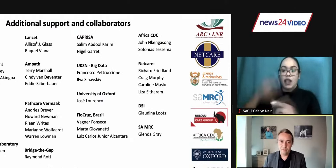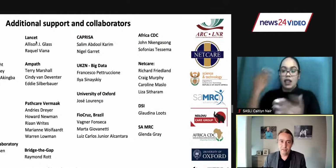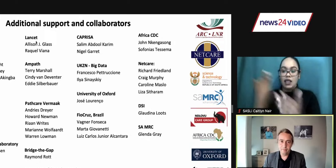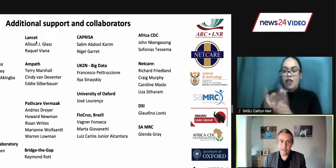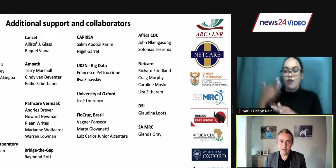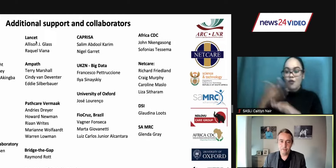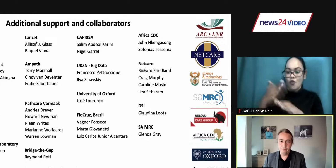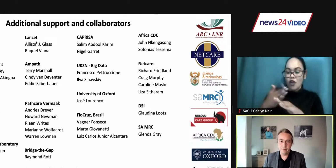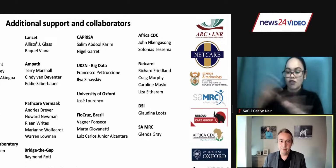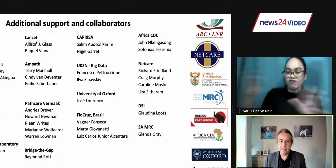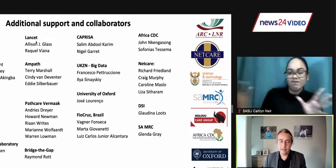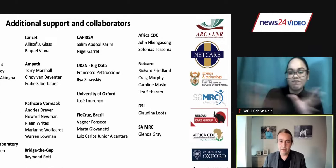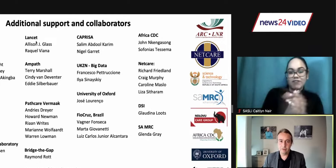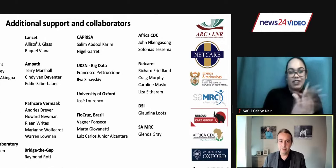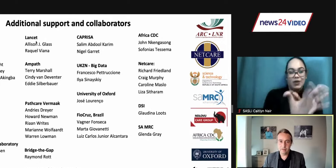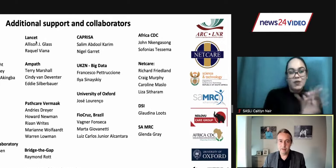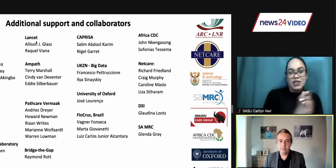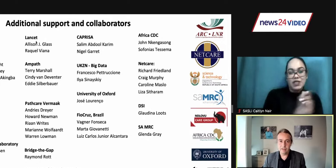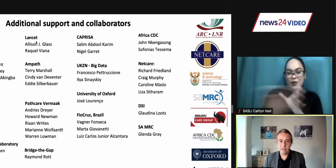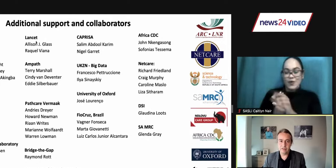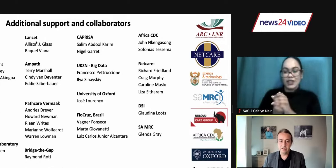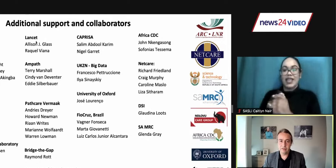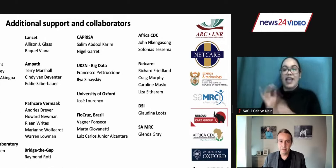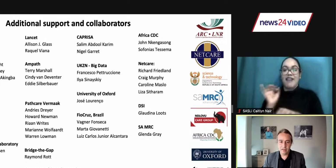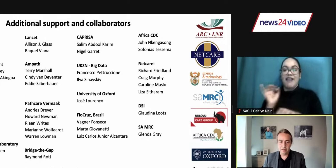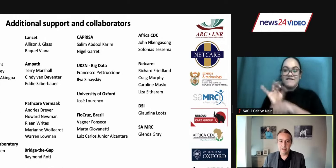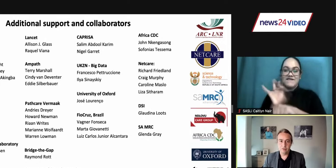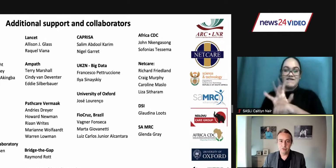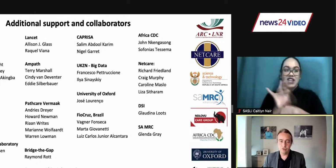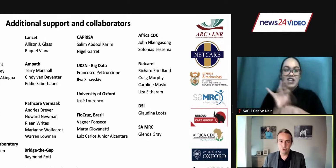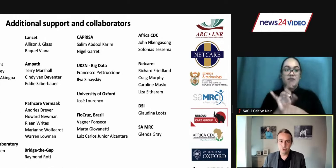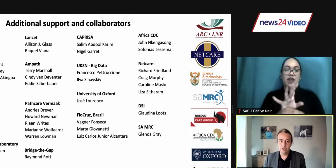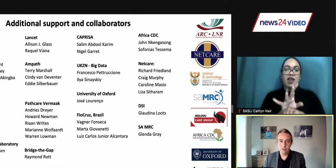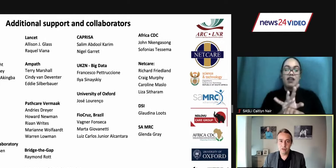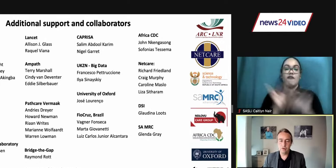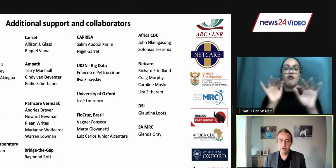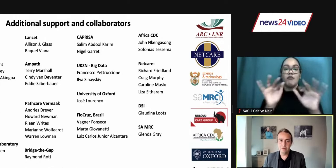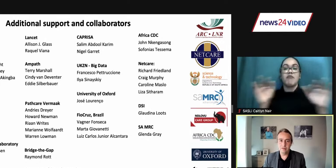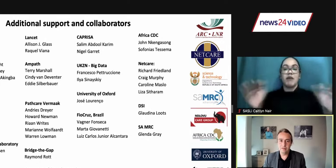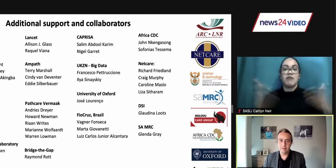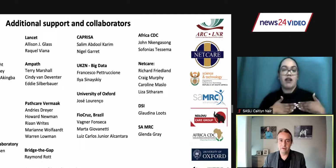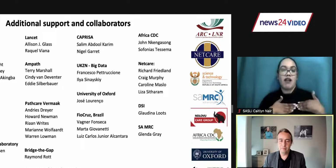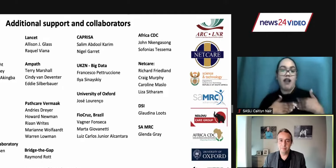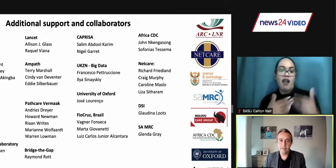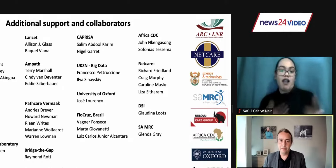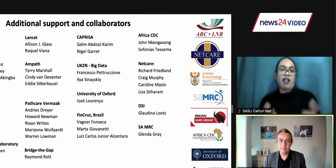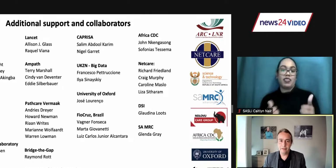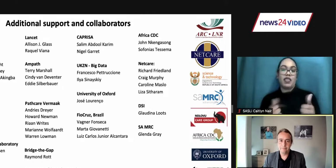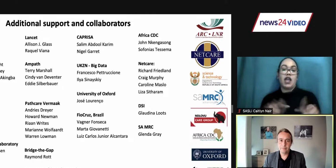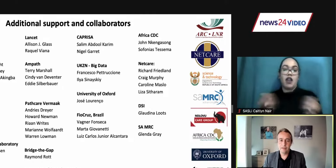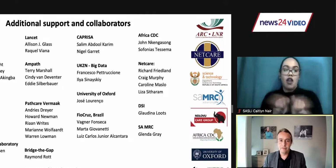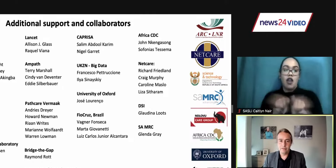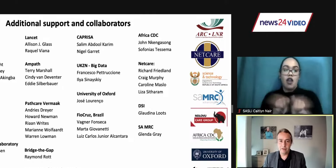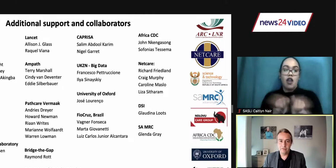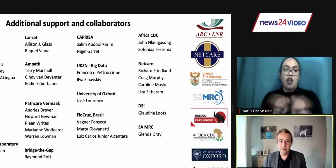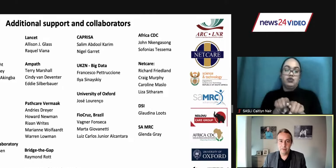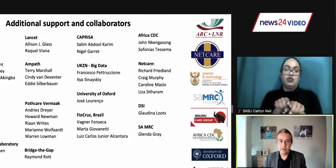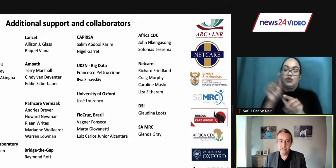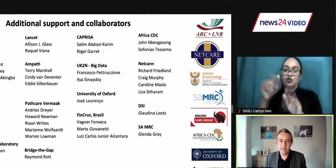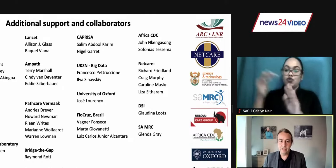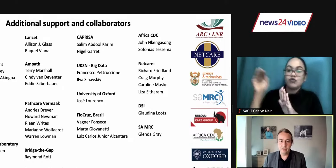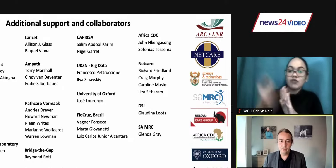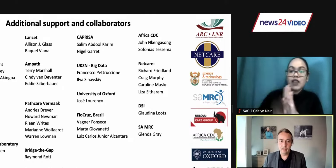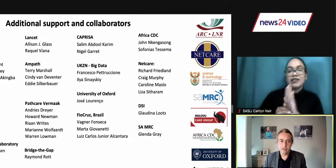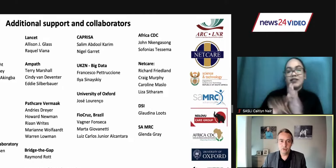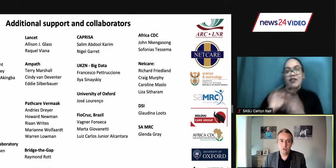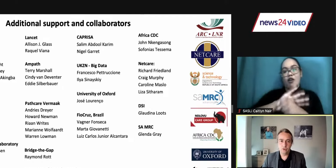and feedback for public health interventions, and also to try to decrease this terrible pandemic. Thank you very